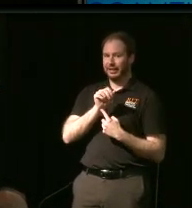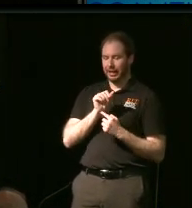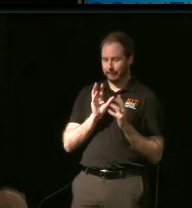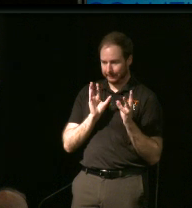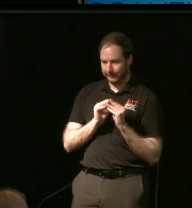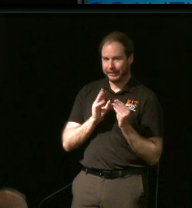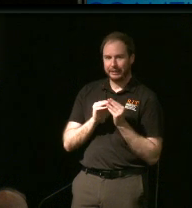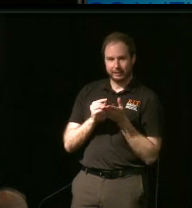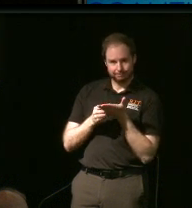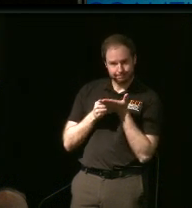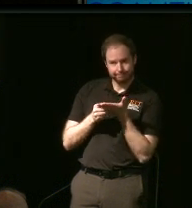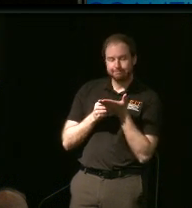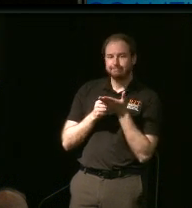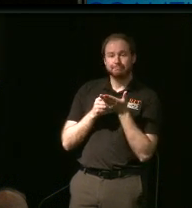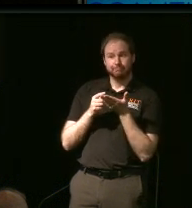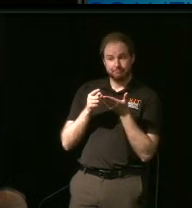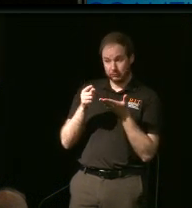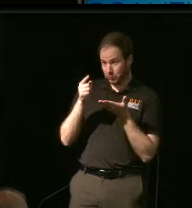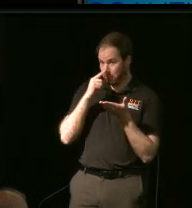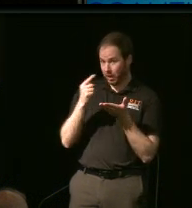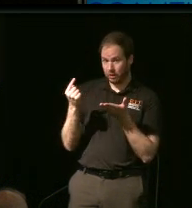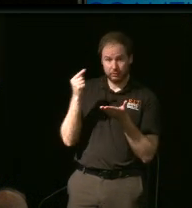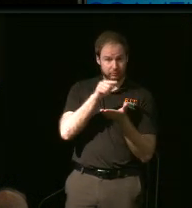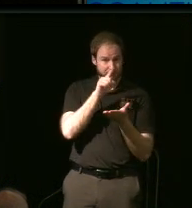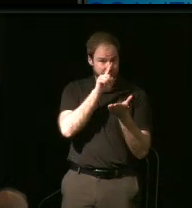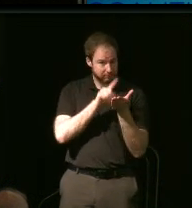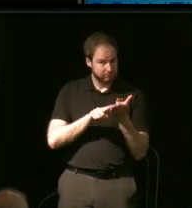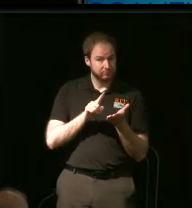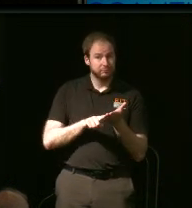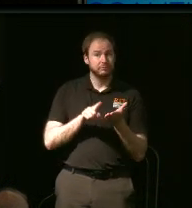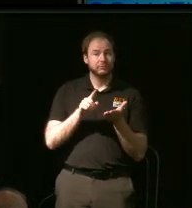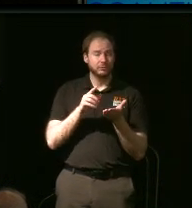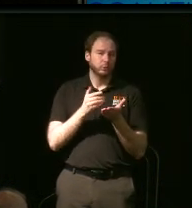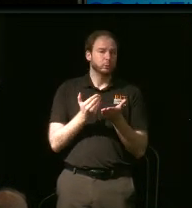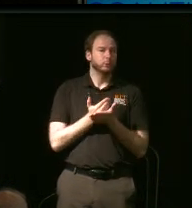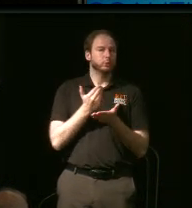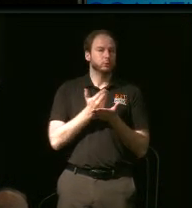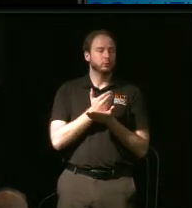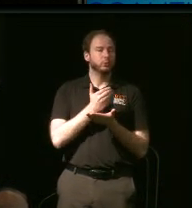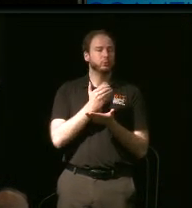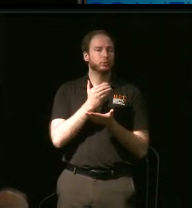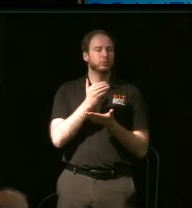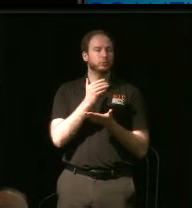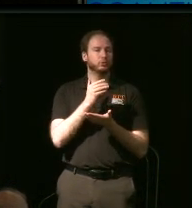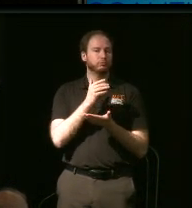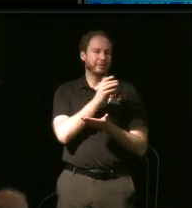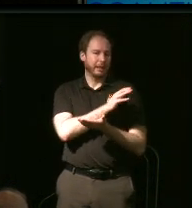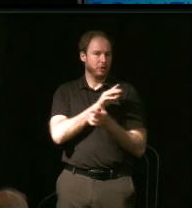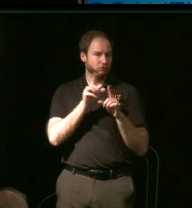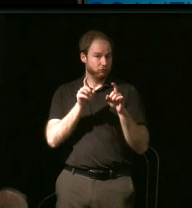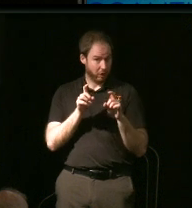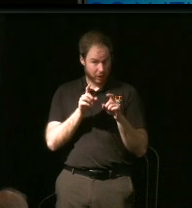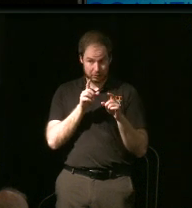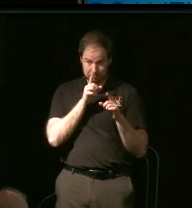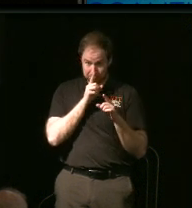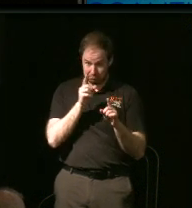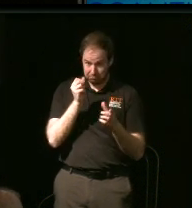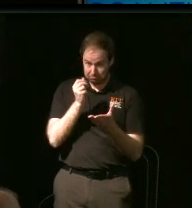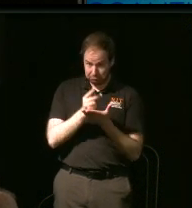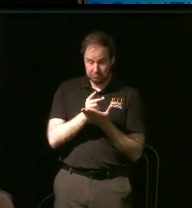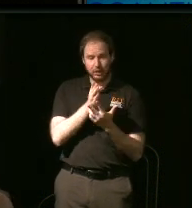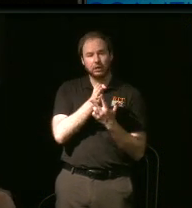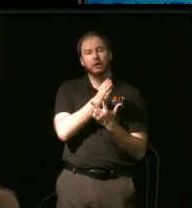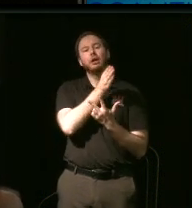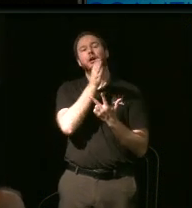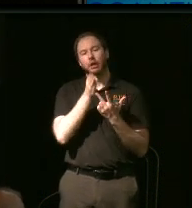to ask for an investigational new drug clinical trial. and lastly, getting to